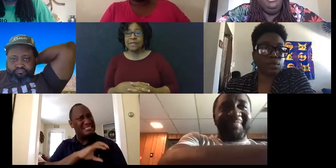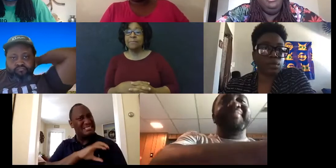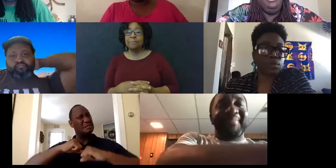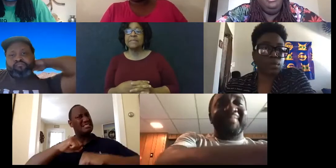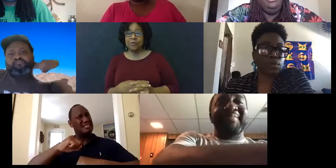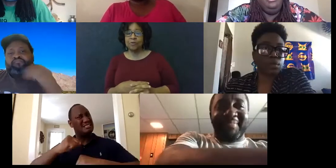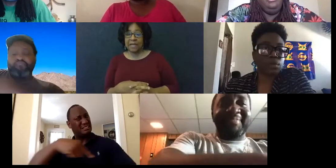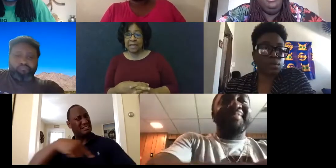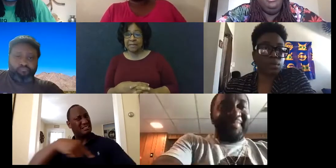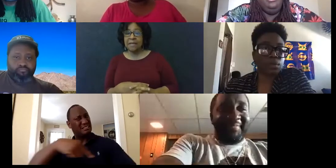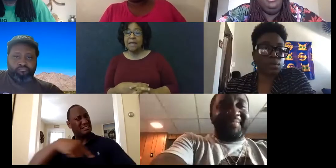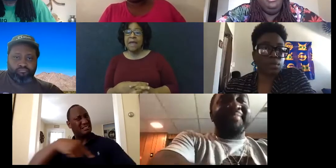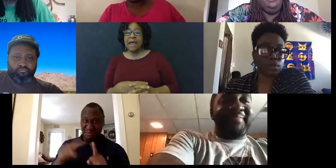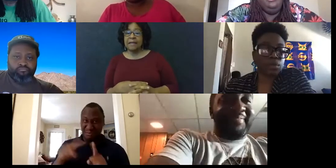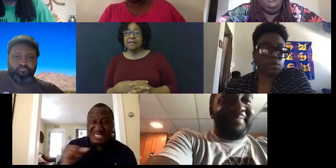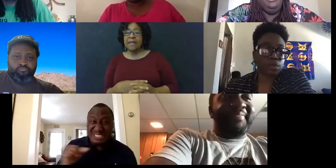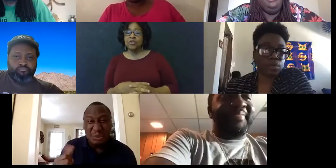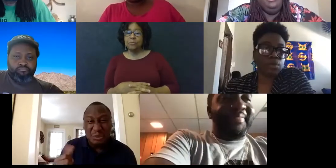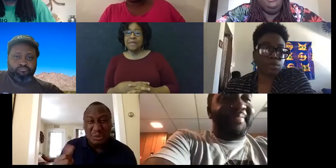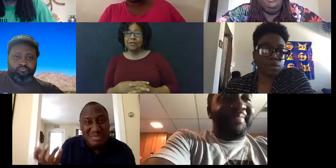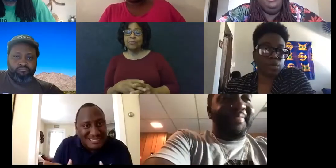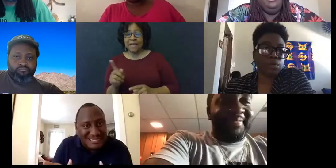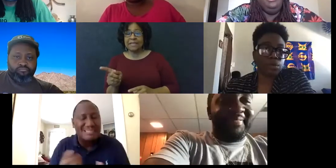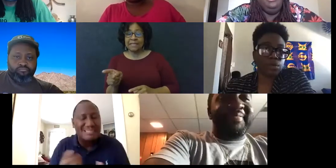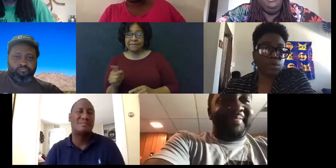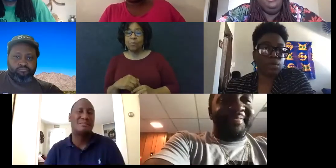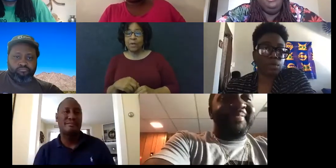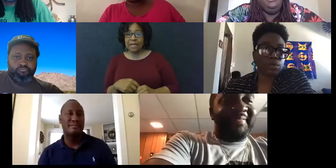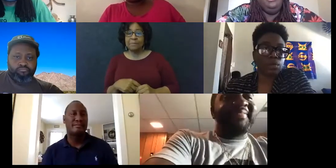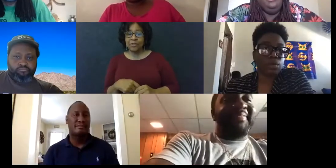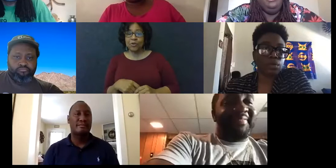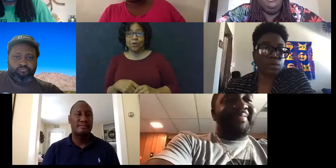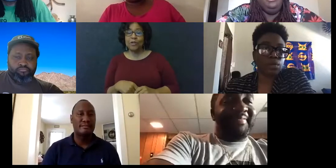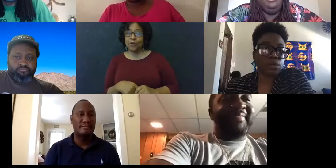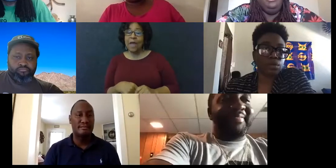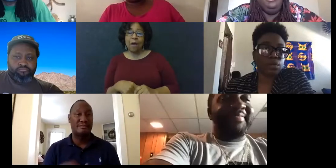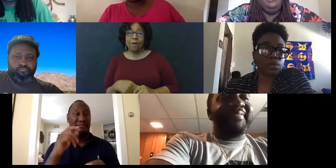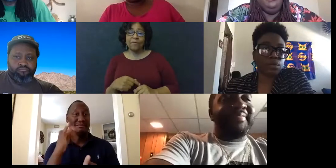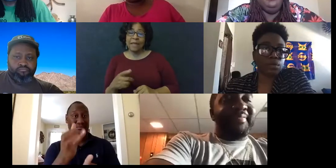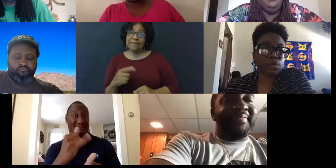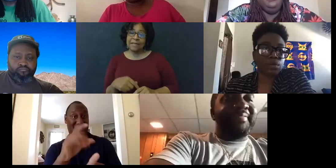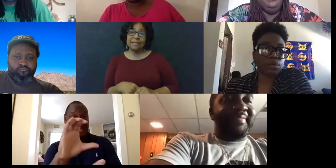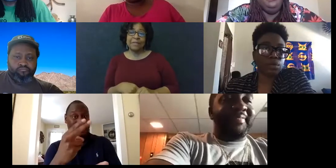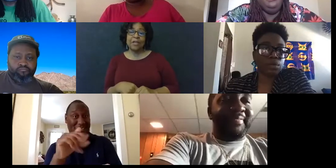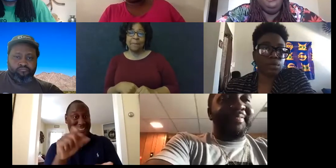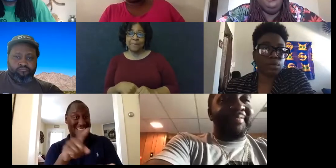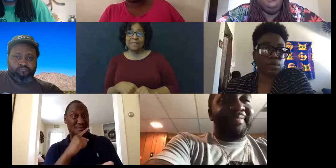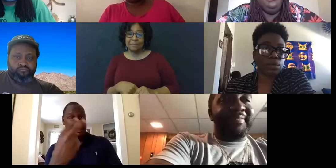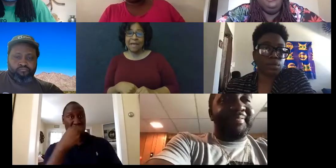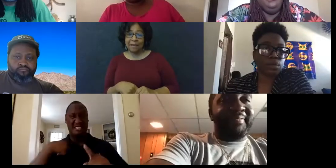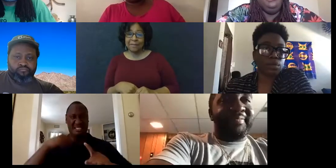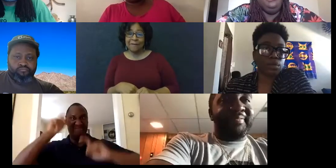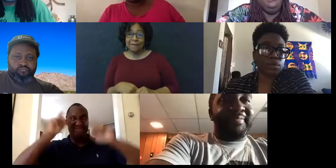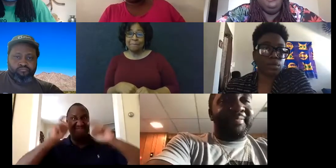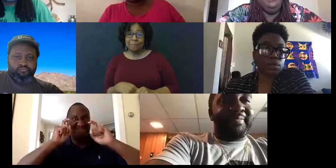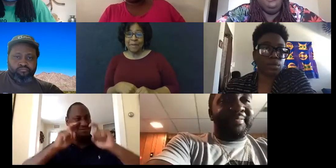actually misunderstand. Mm-hmm. And they should be there to protect us, as someone has mentioned earlier. However, that tends to be the opposite